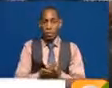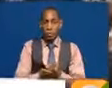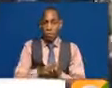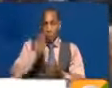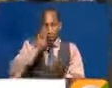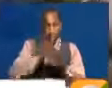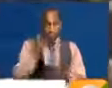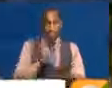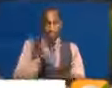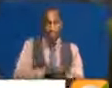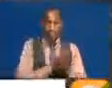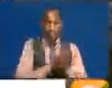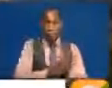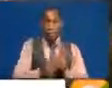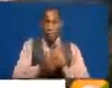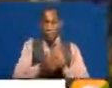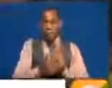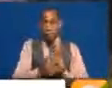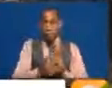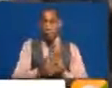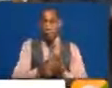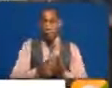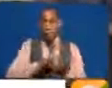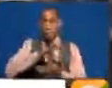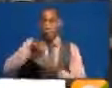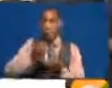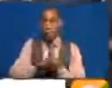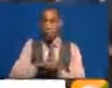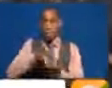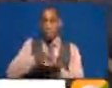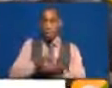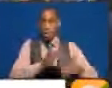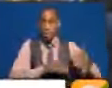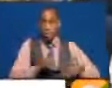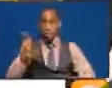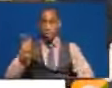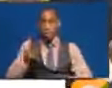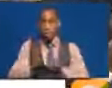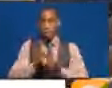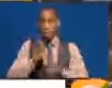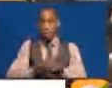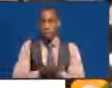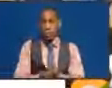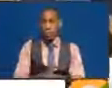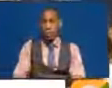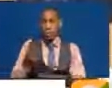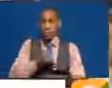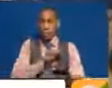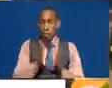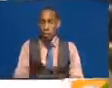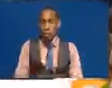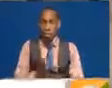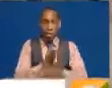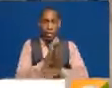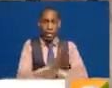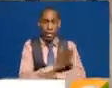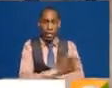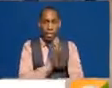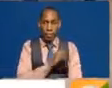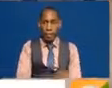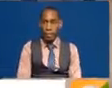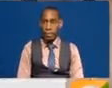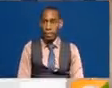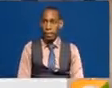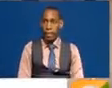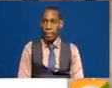selfish interest, citing the ugly incident at Bomas of Kenya, where he claims two of his commissioners were hurt. To date,